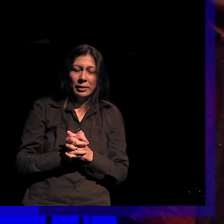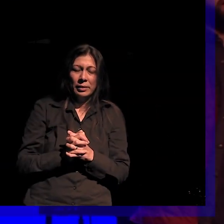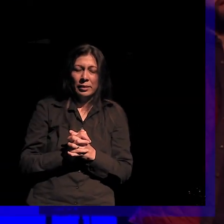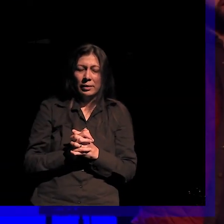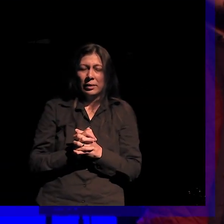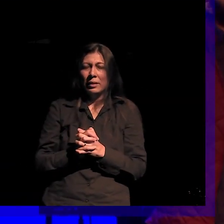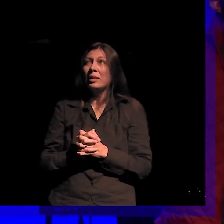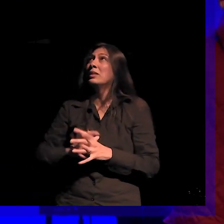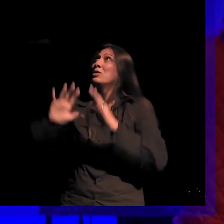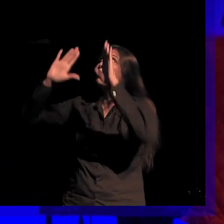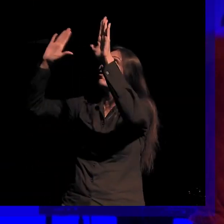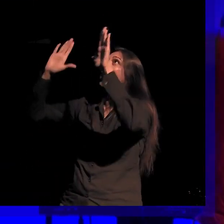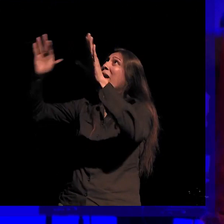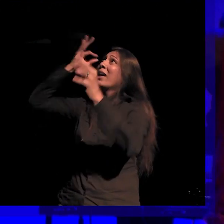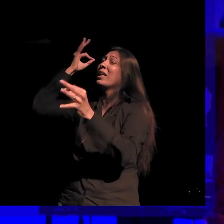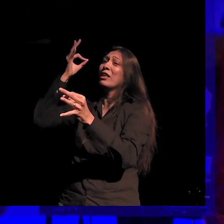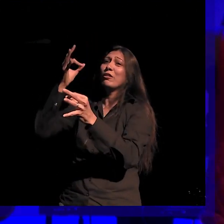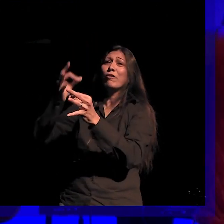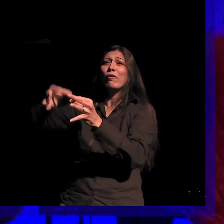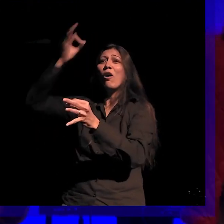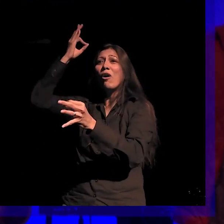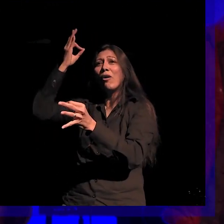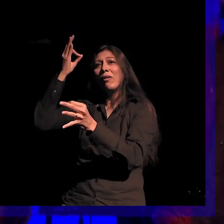Great is your